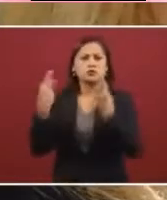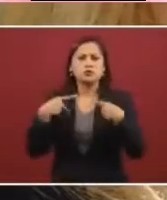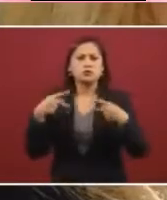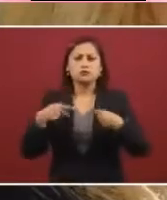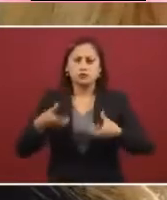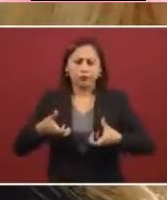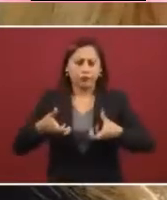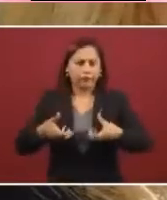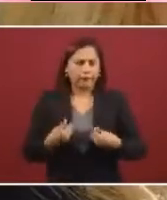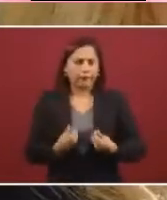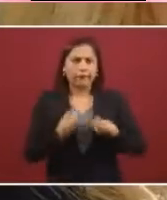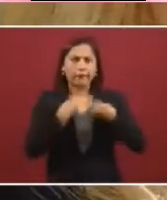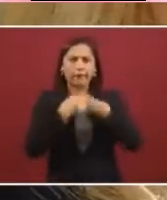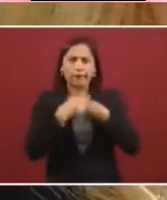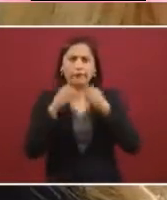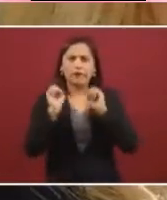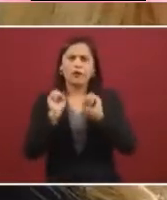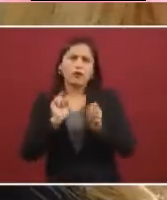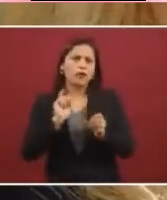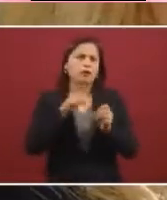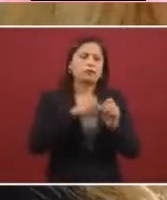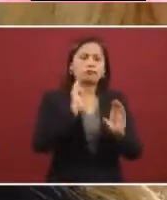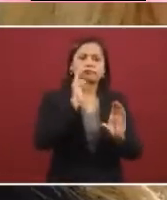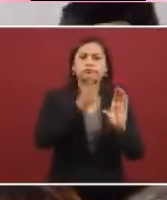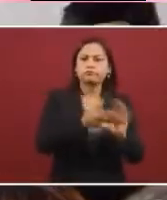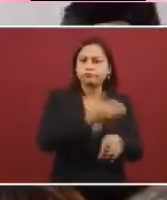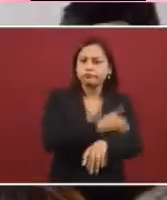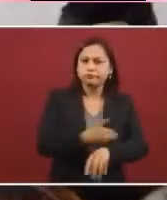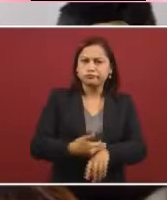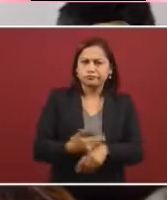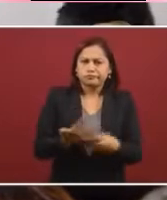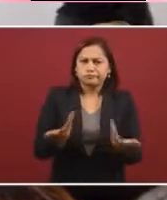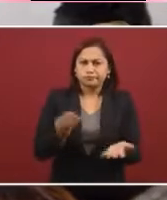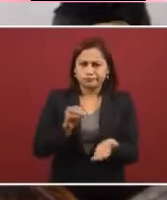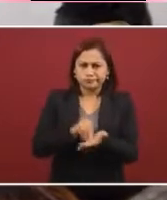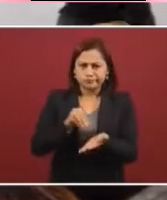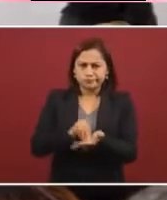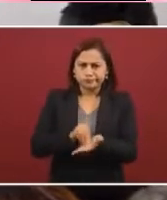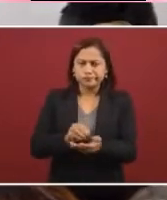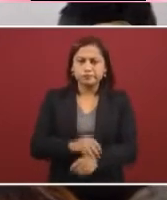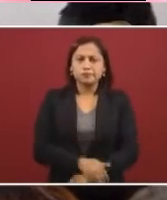are still living, like, living with their families.